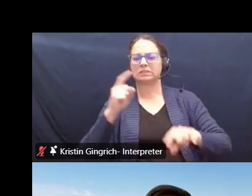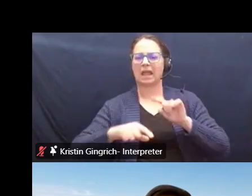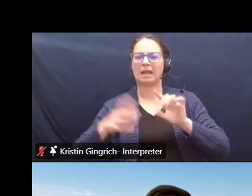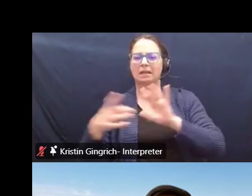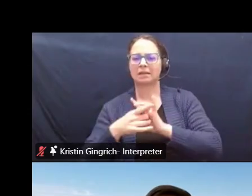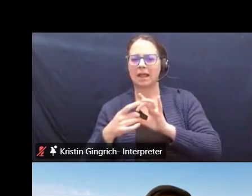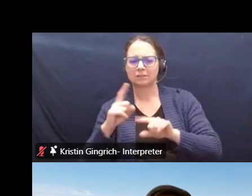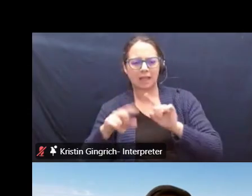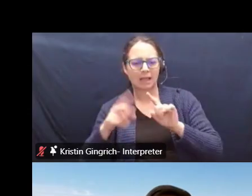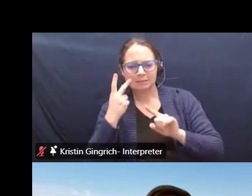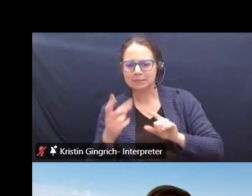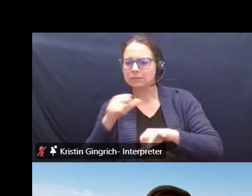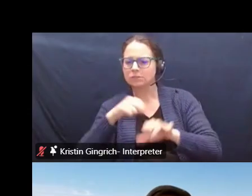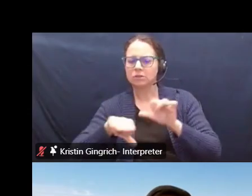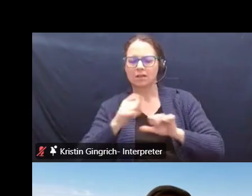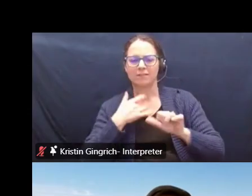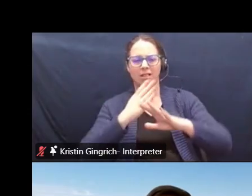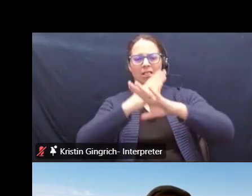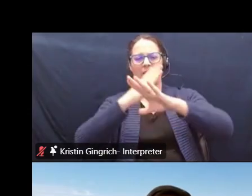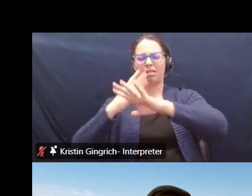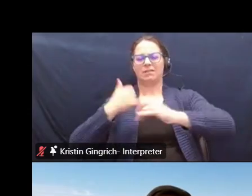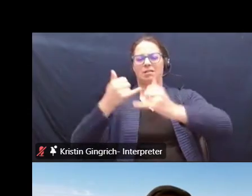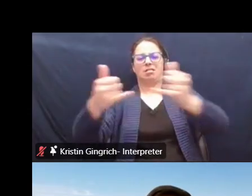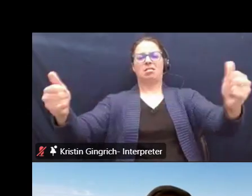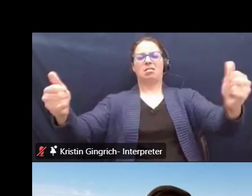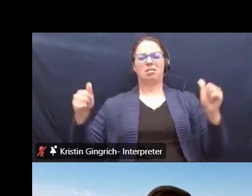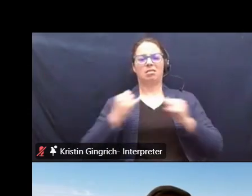other and further the rights of people with